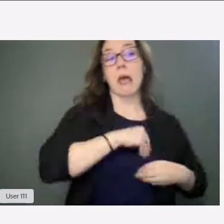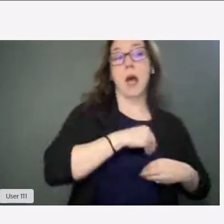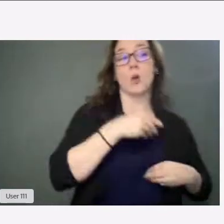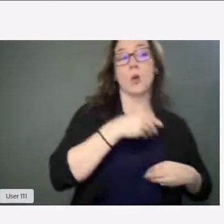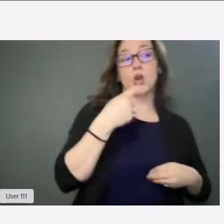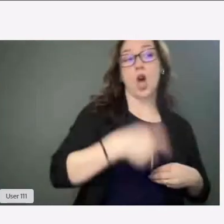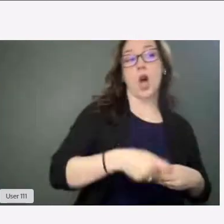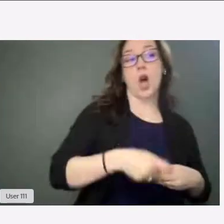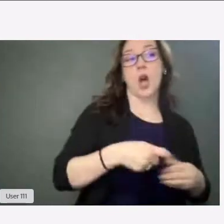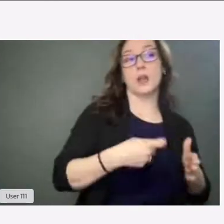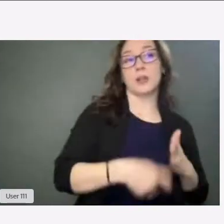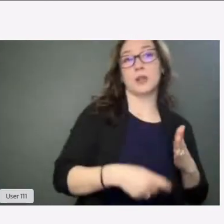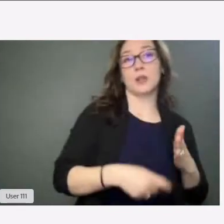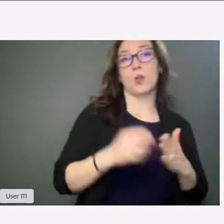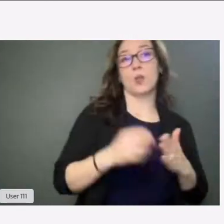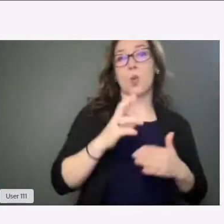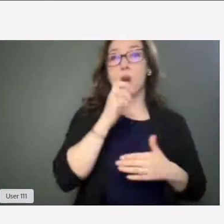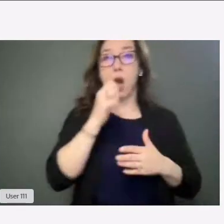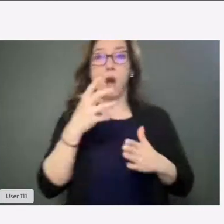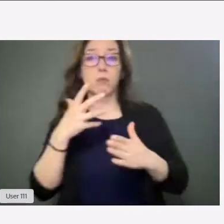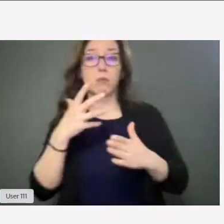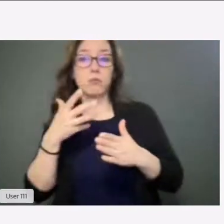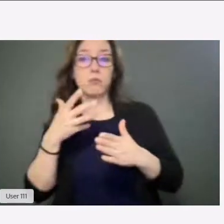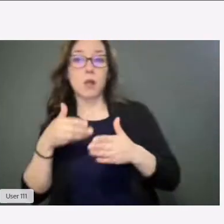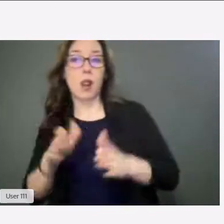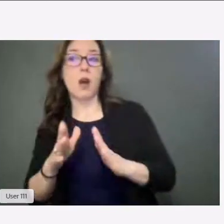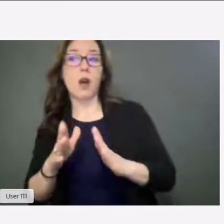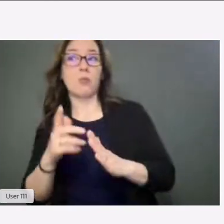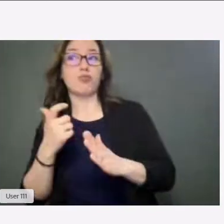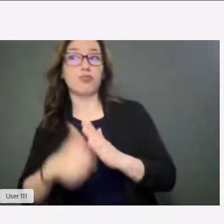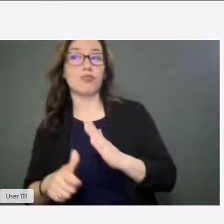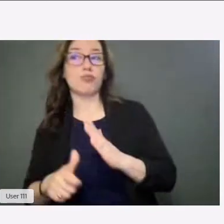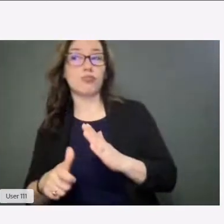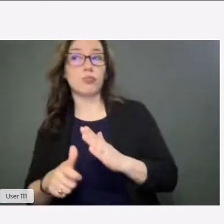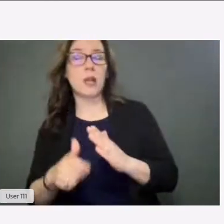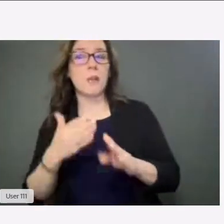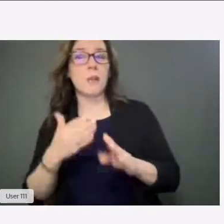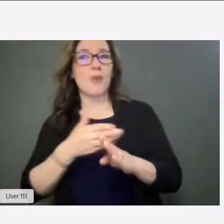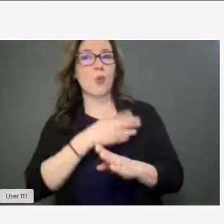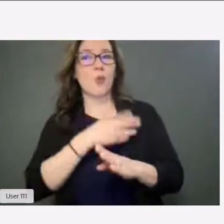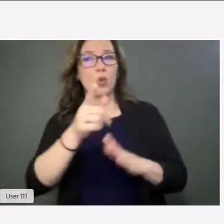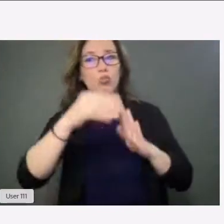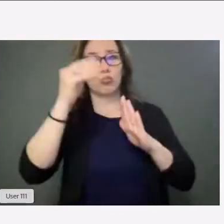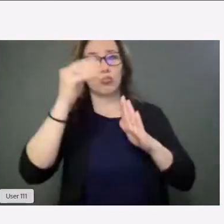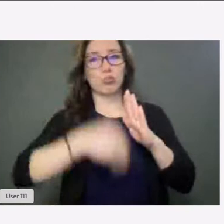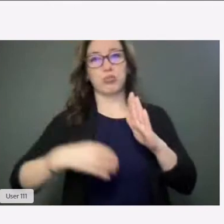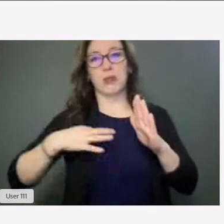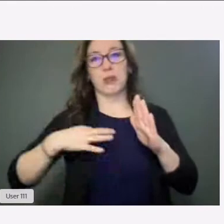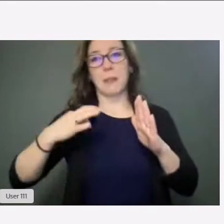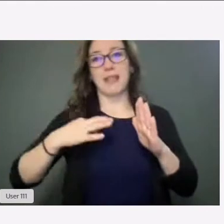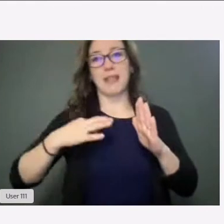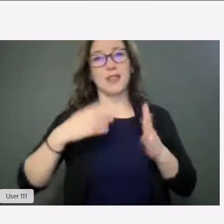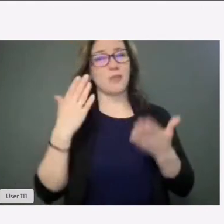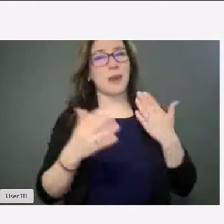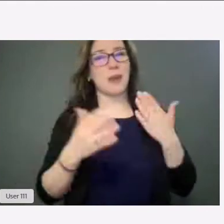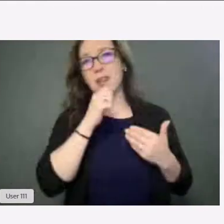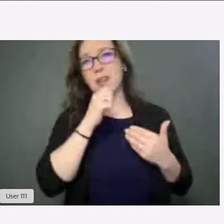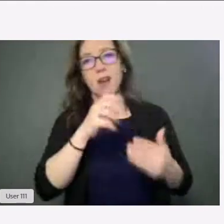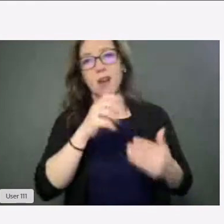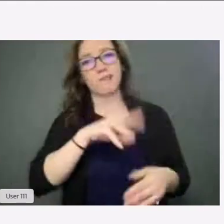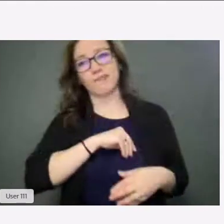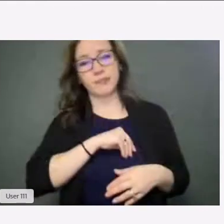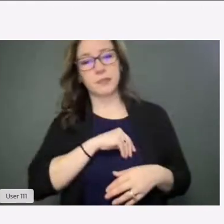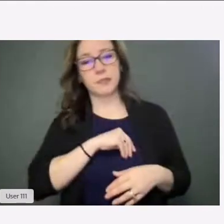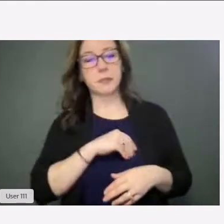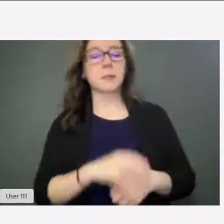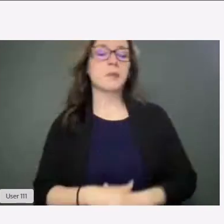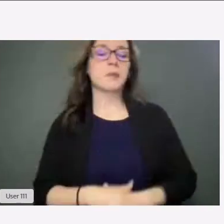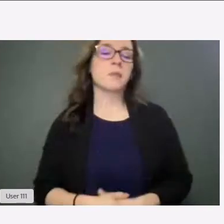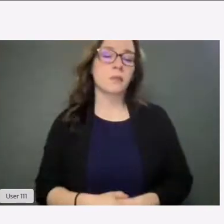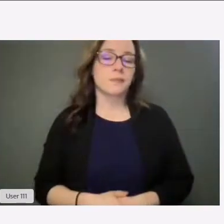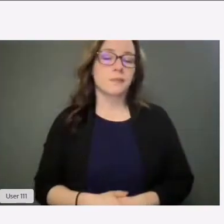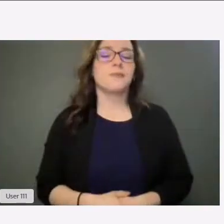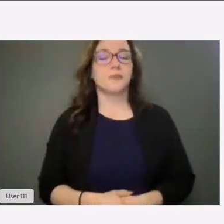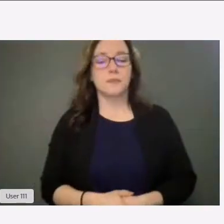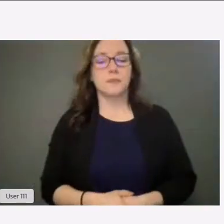program before you start writing up an application for something that may not be allowable. Great. Thank